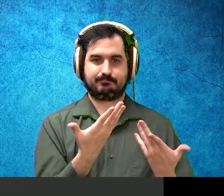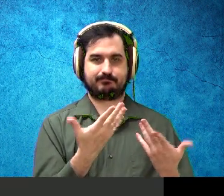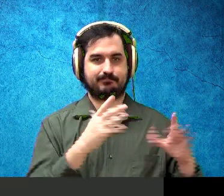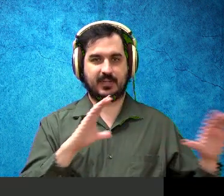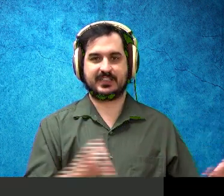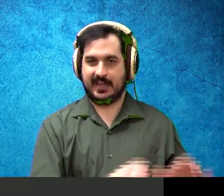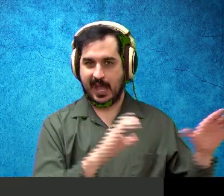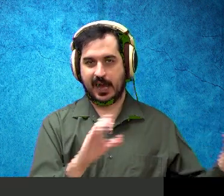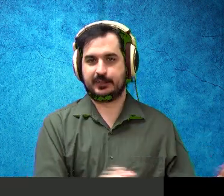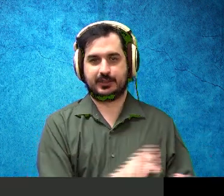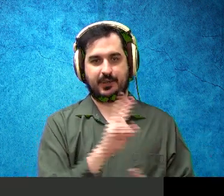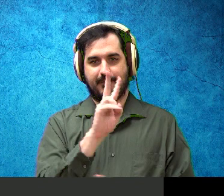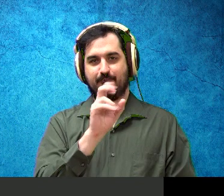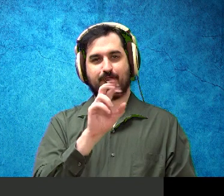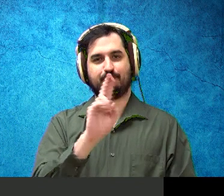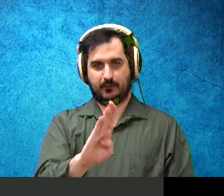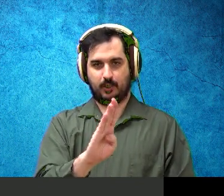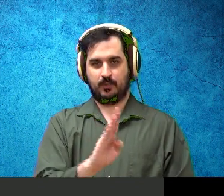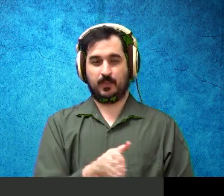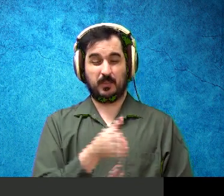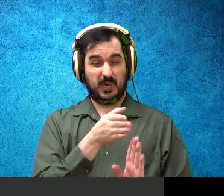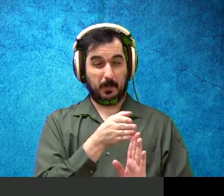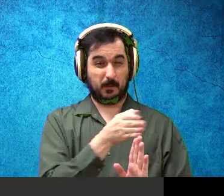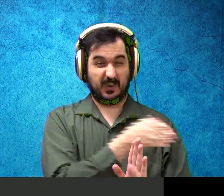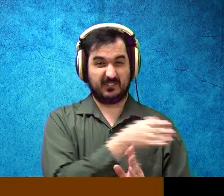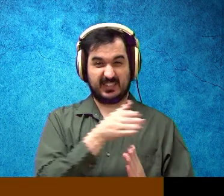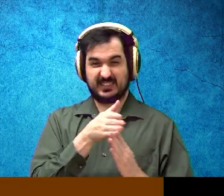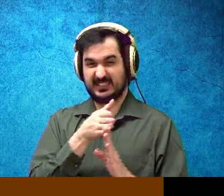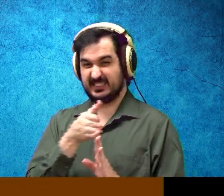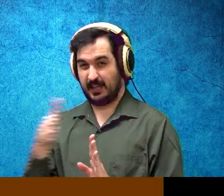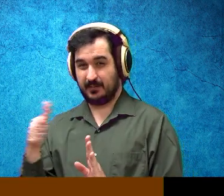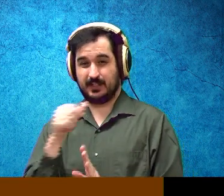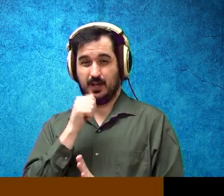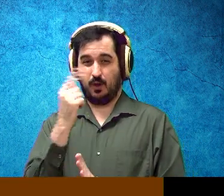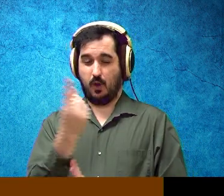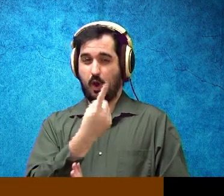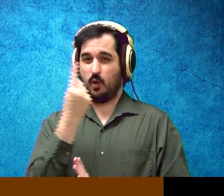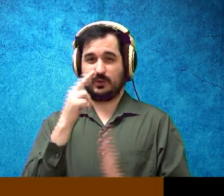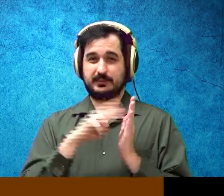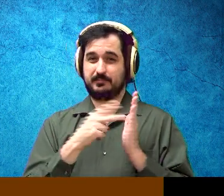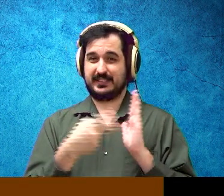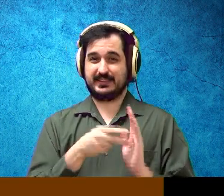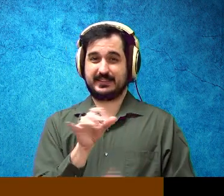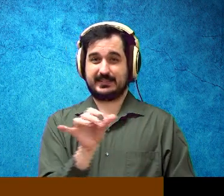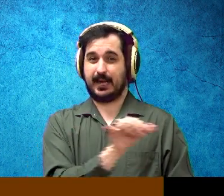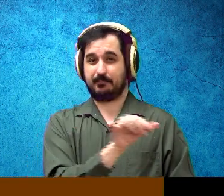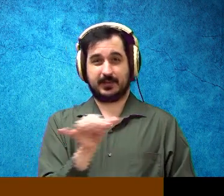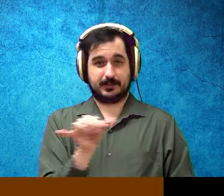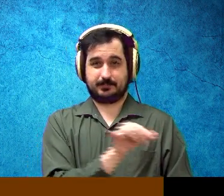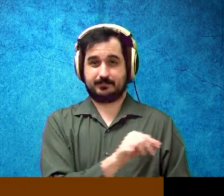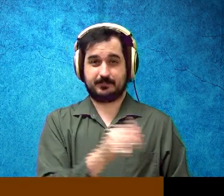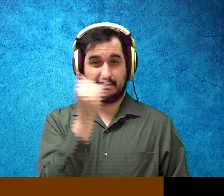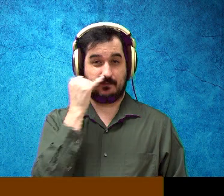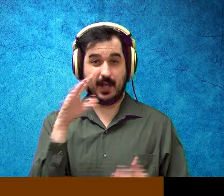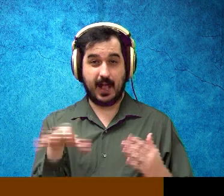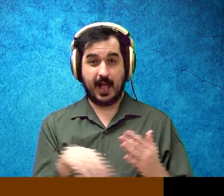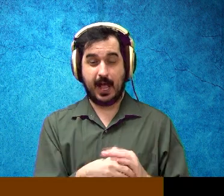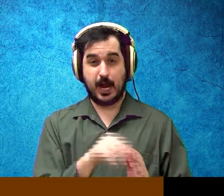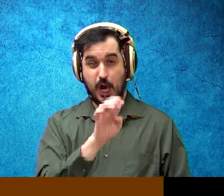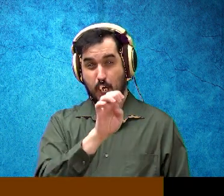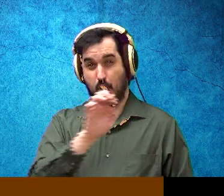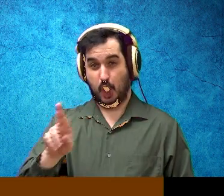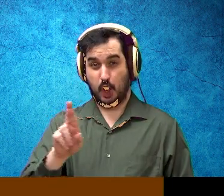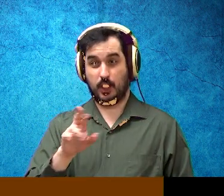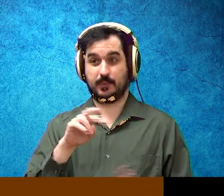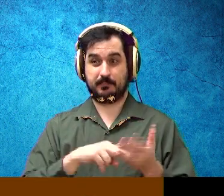a prefix or suffix might not always mean the same thing. For example, when you add to the end of an adjective, it means more, like